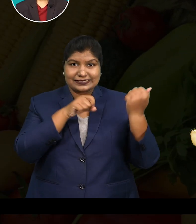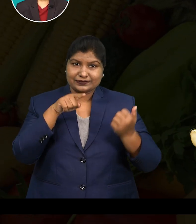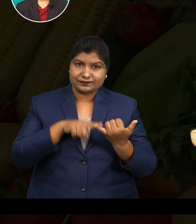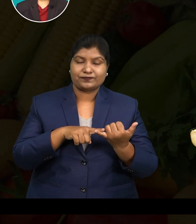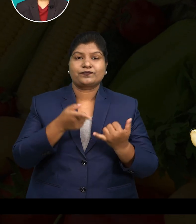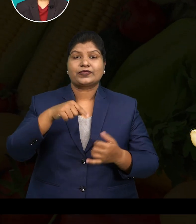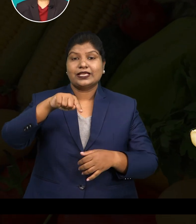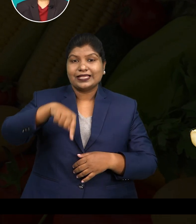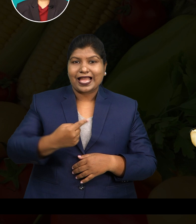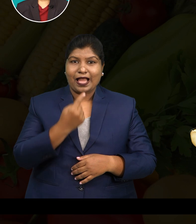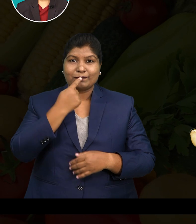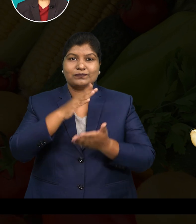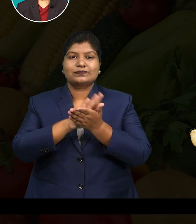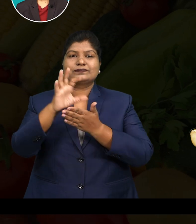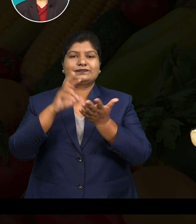honey,